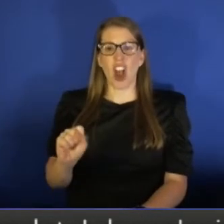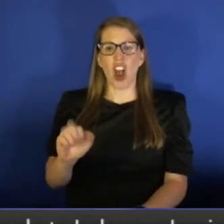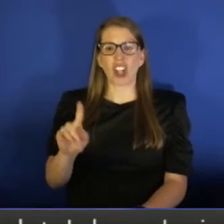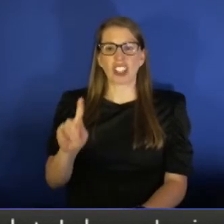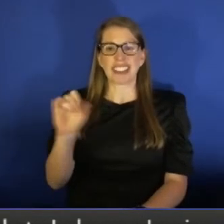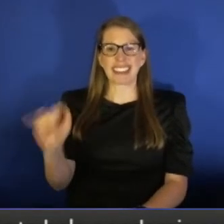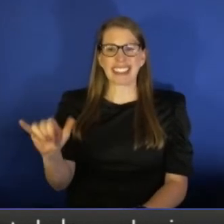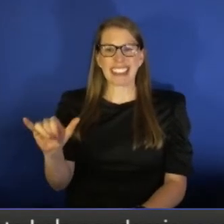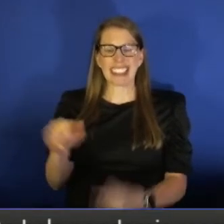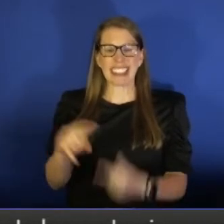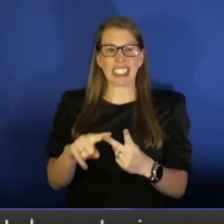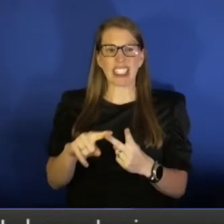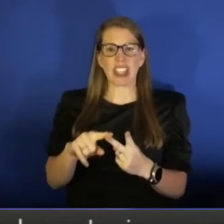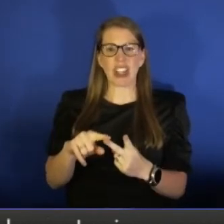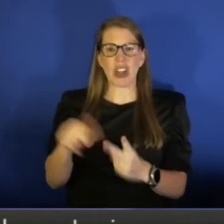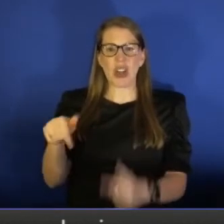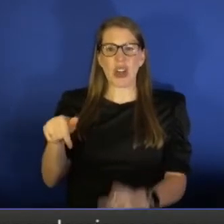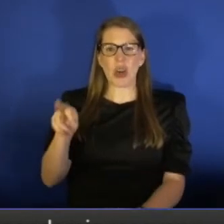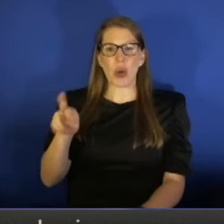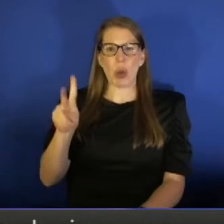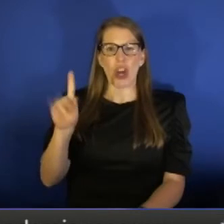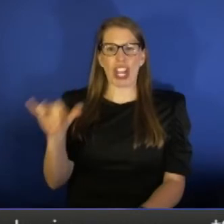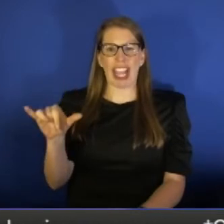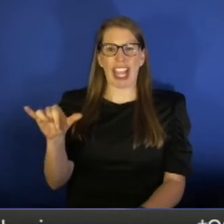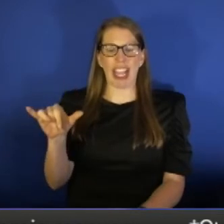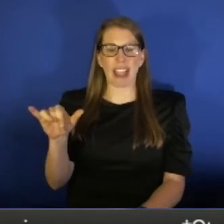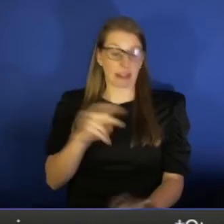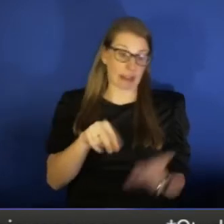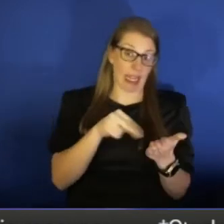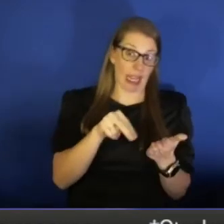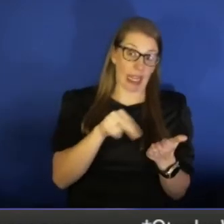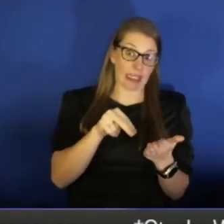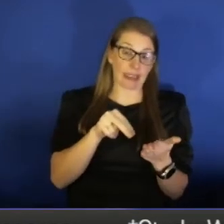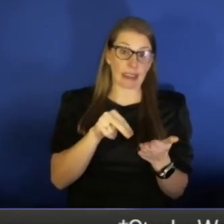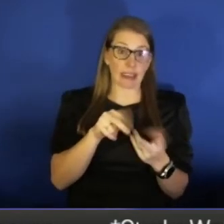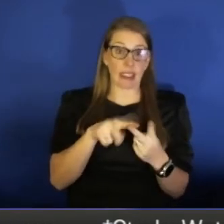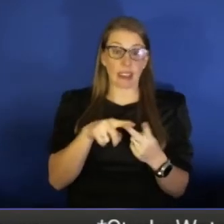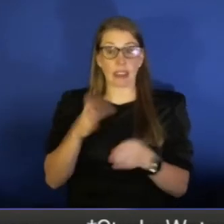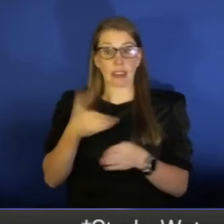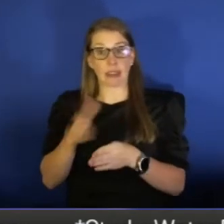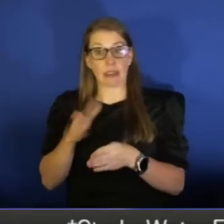are artsy. That's true. Between the dancing and the beatboxing.